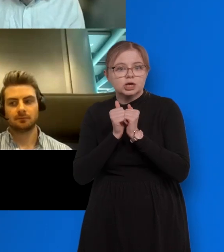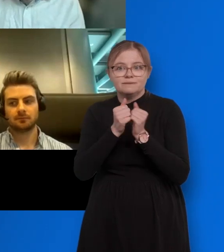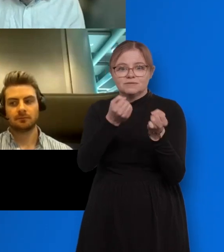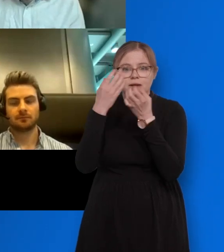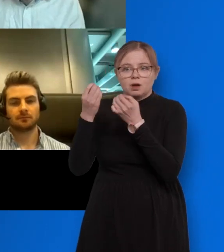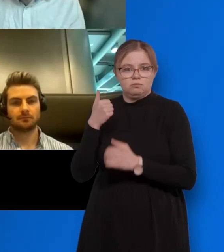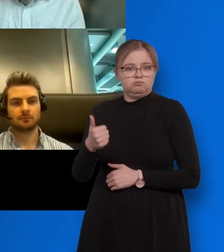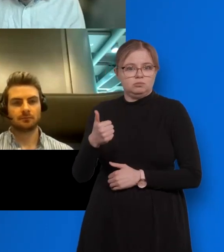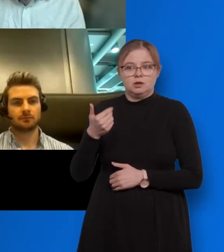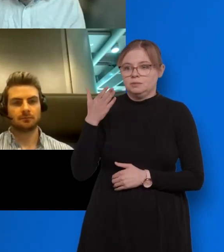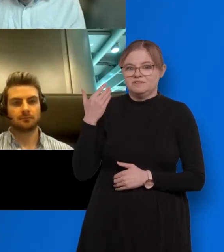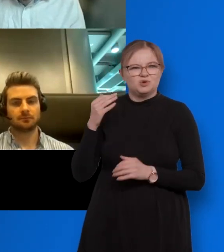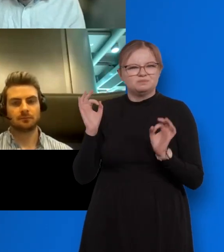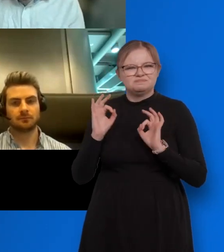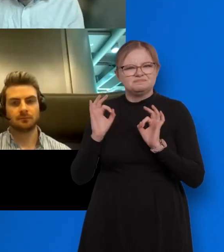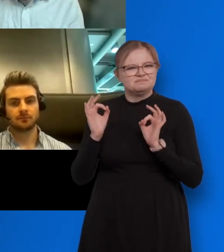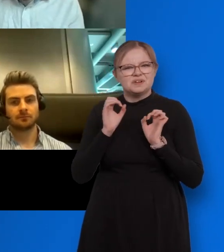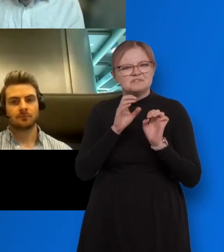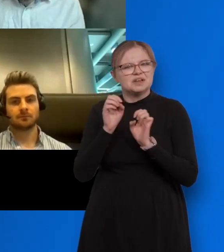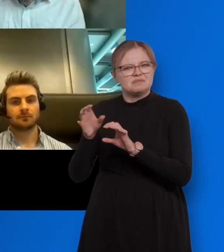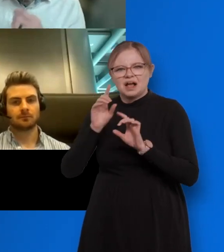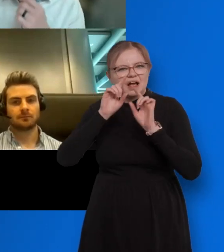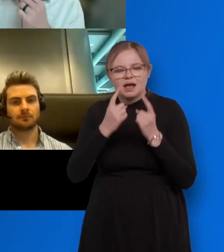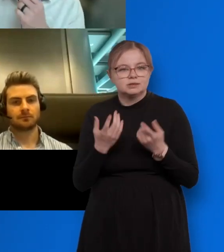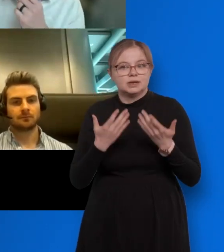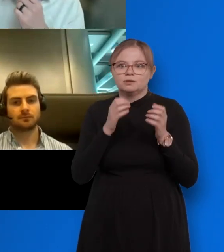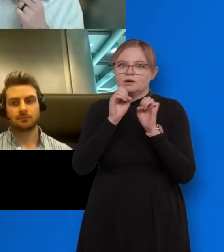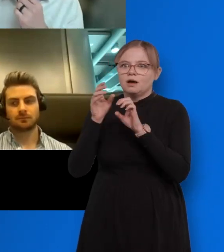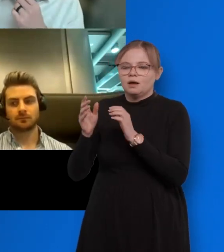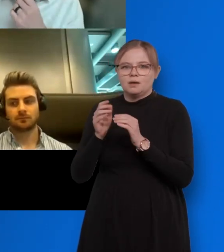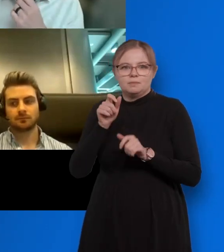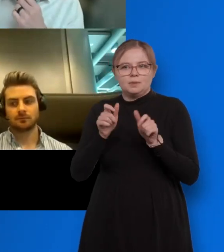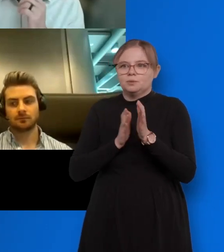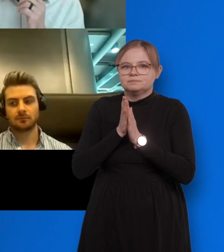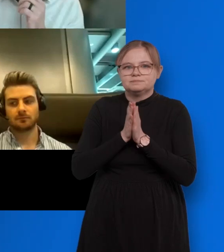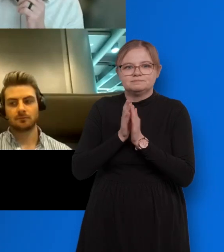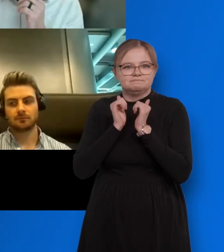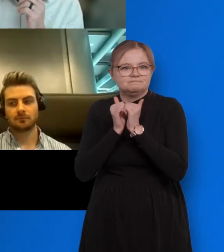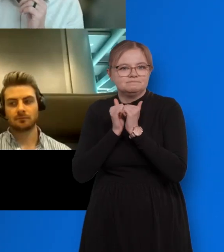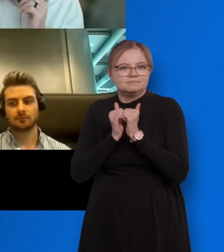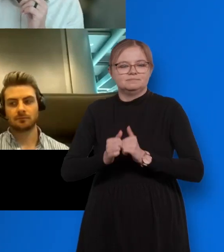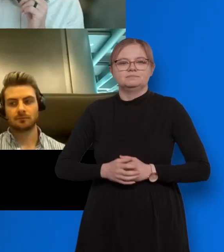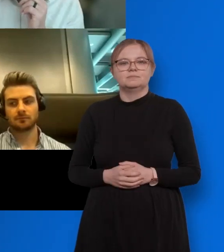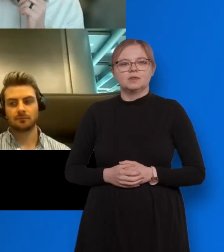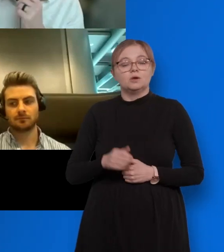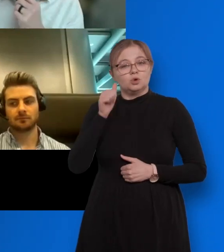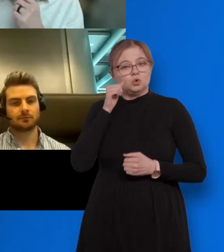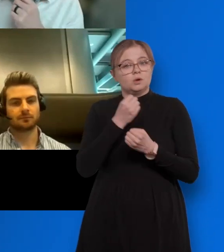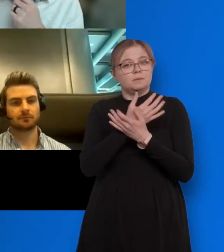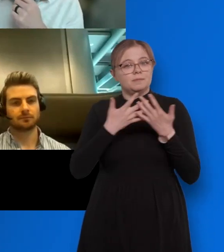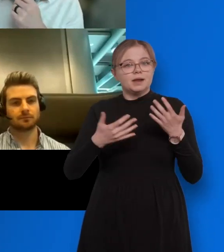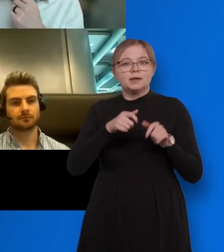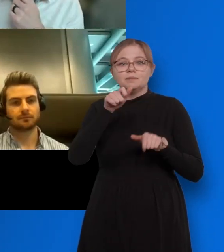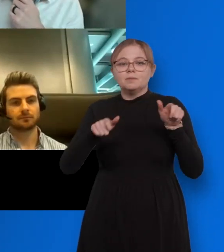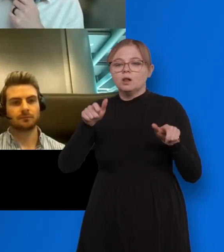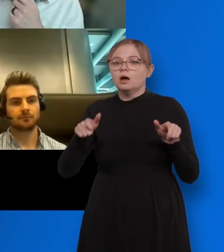we previously weren't able to give. Many people, we're aware, use the fact that if